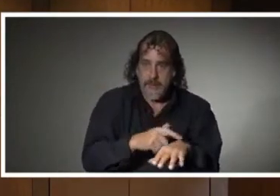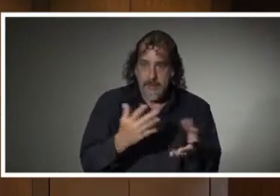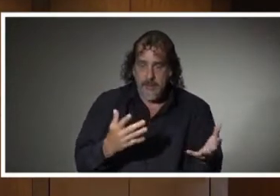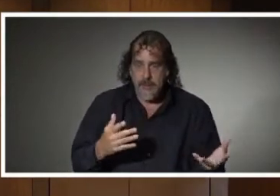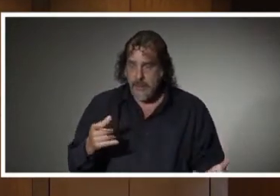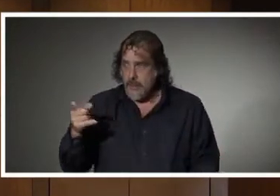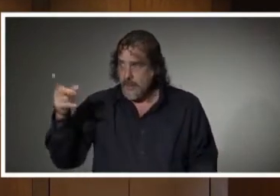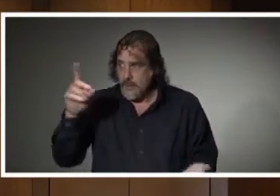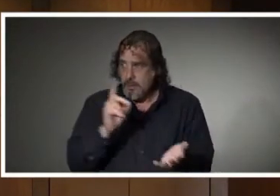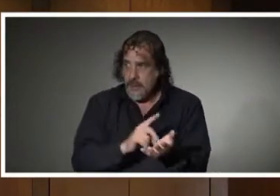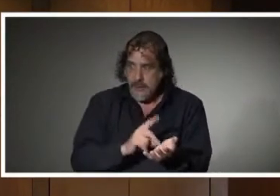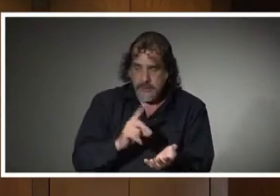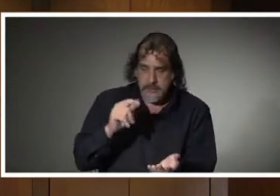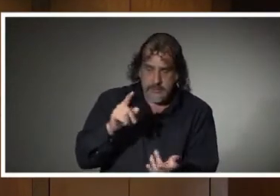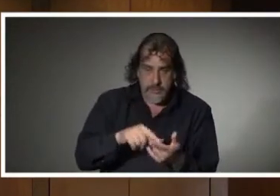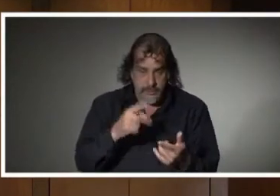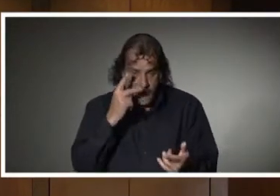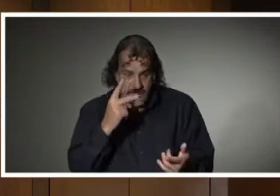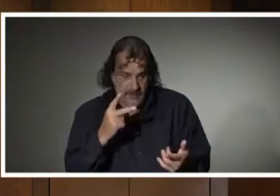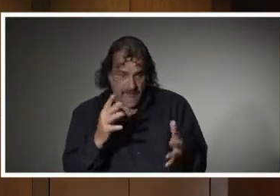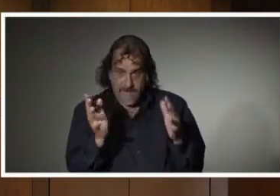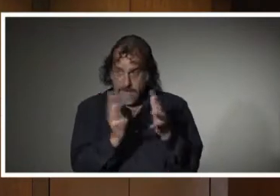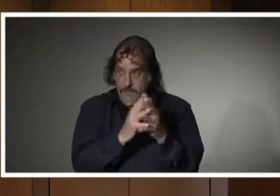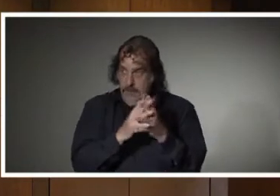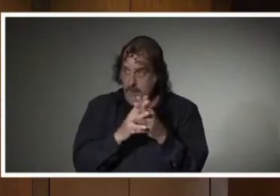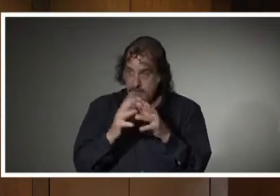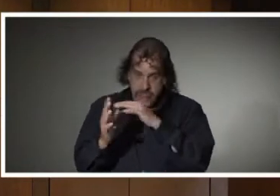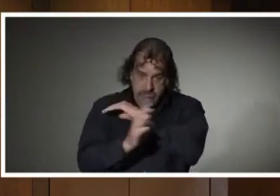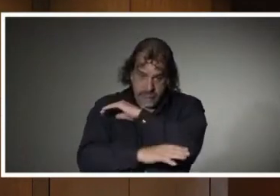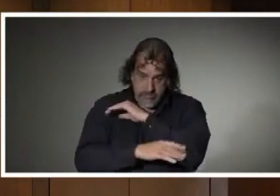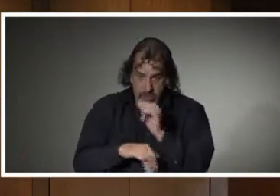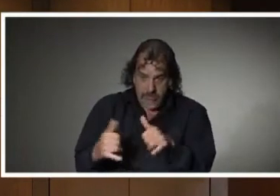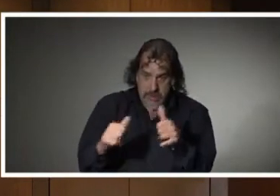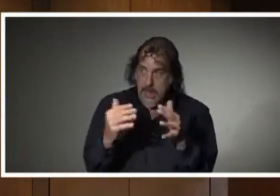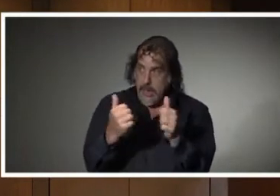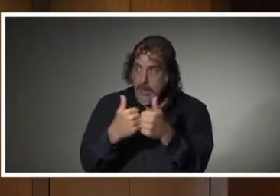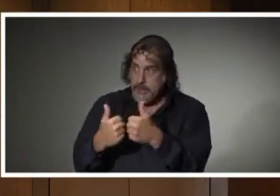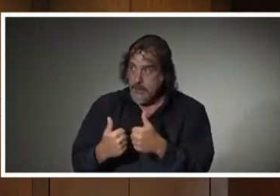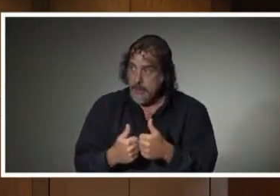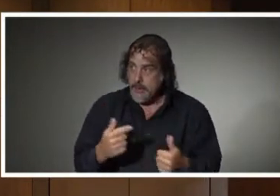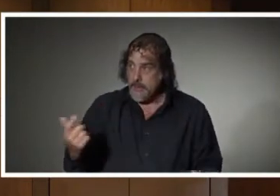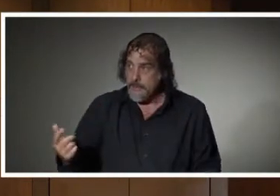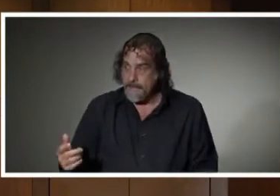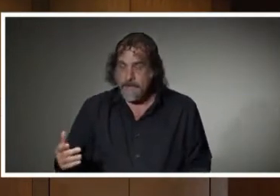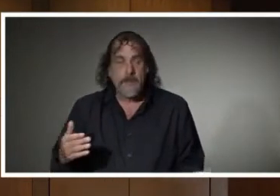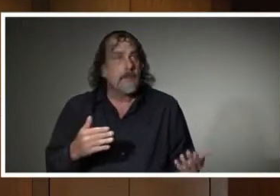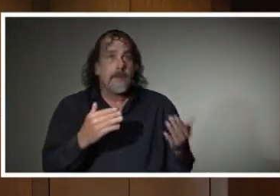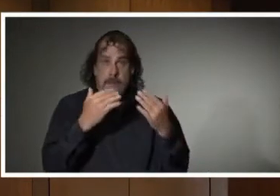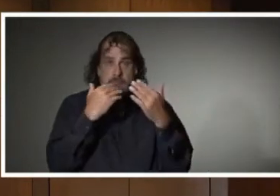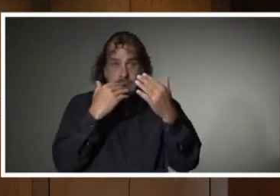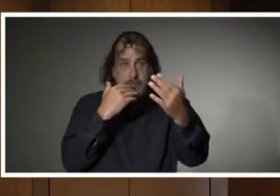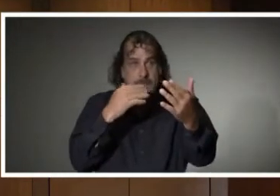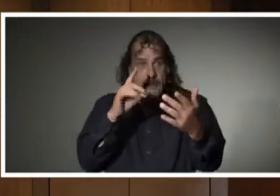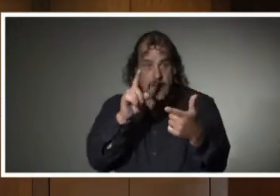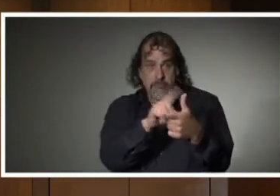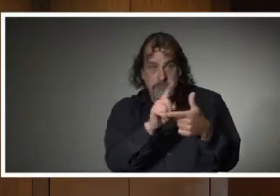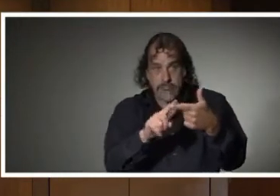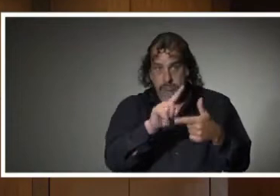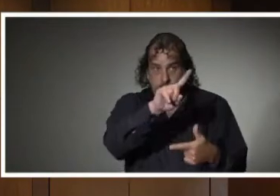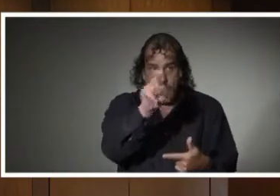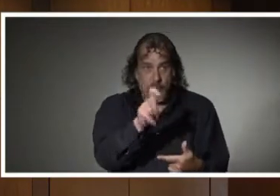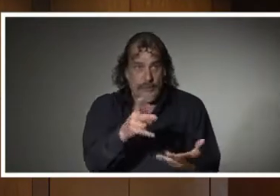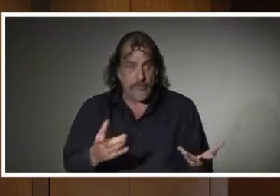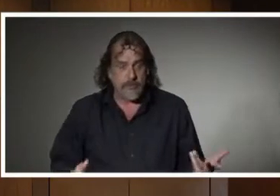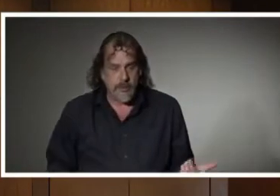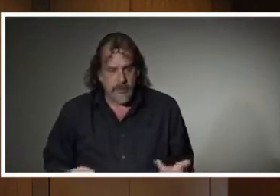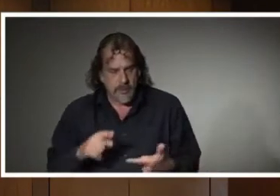way football right now could be played this fall? Thank you, Dave, for those questions.